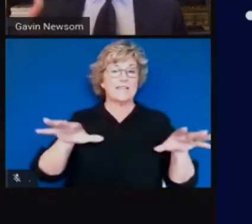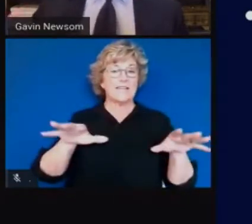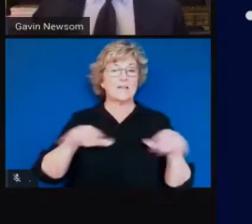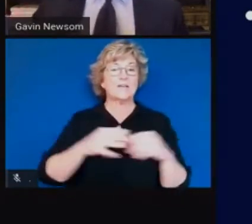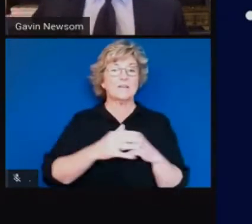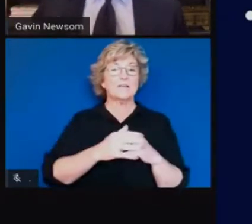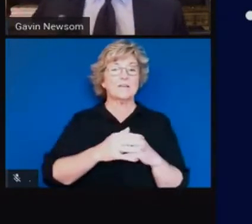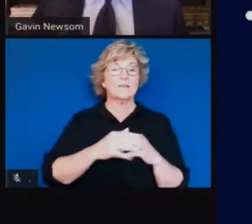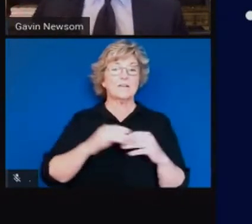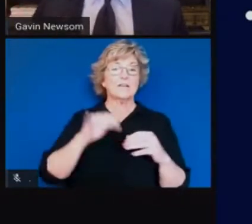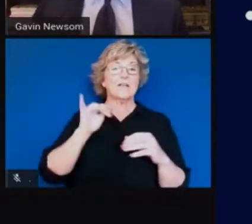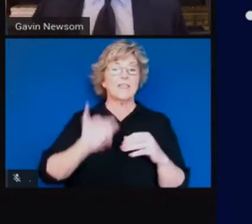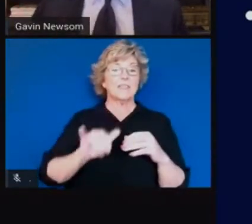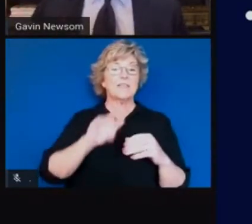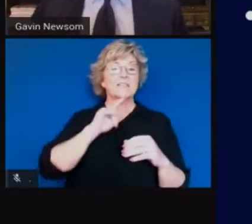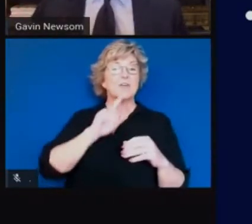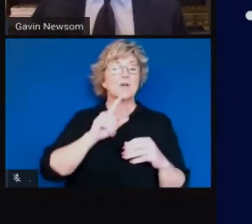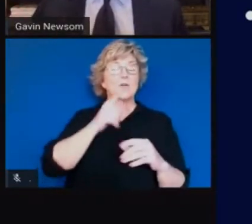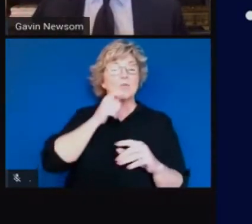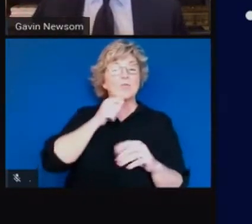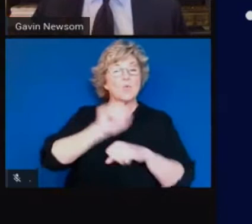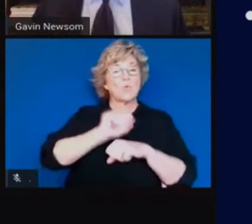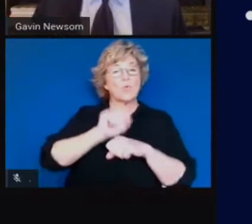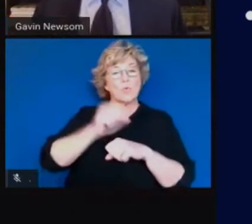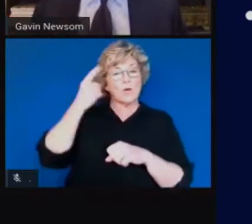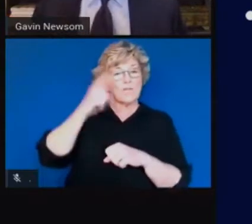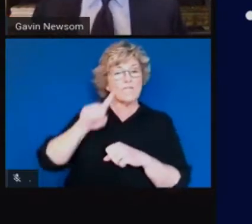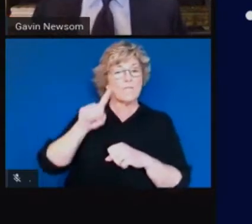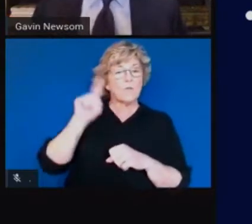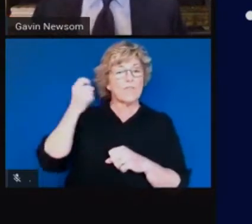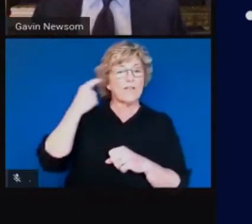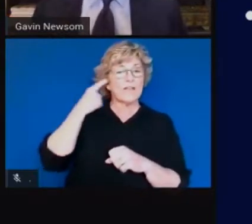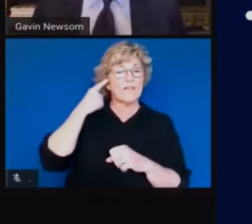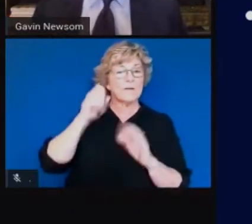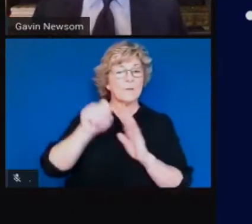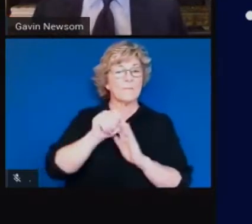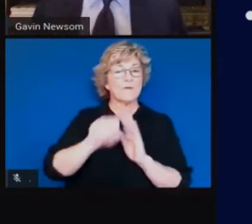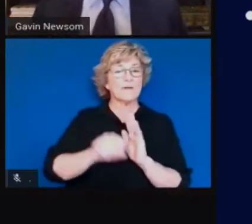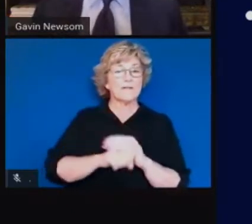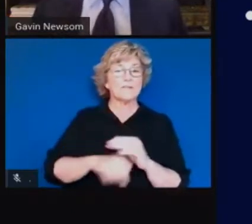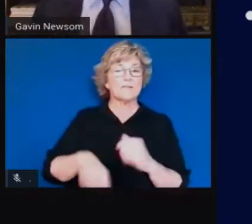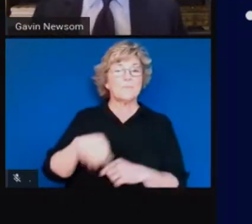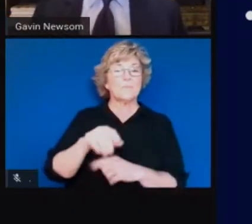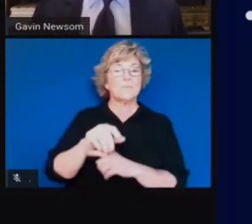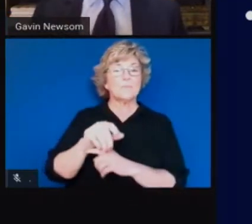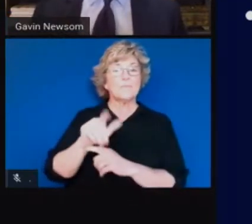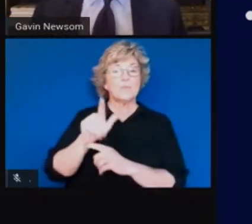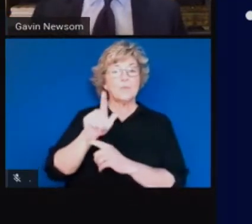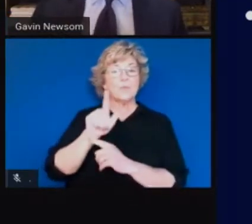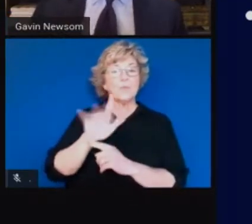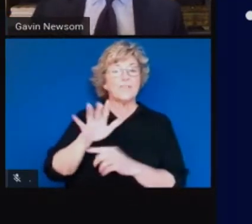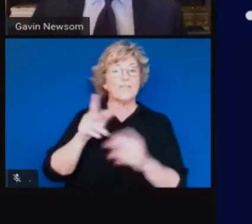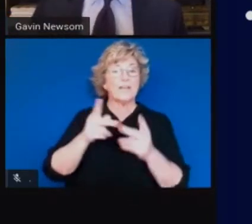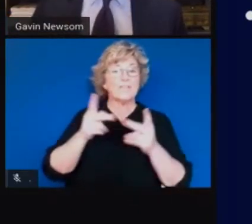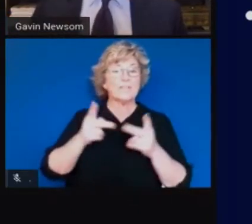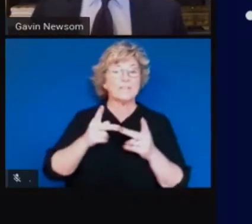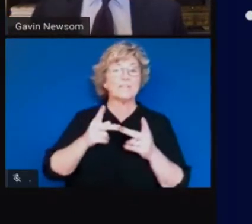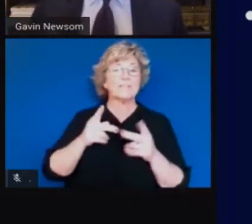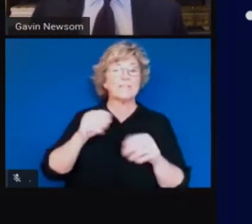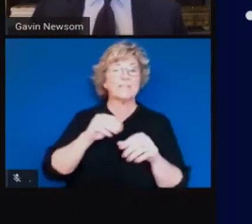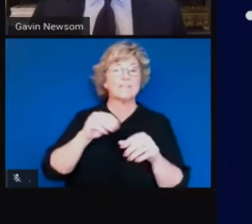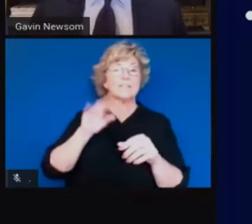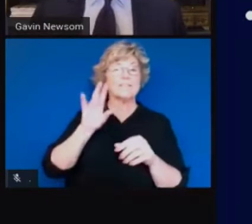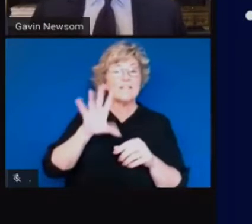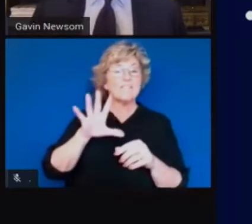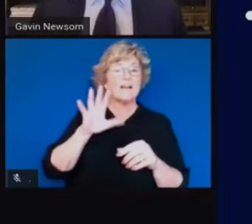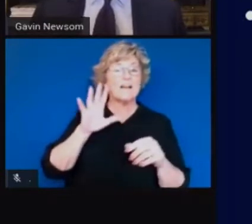state staff specifically to now 75 facilities in 24 counties. You can see the kind of